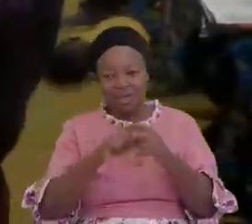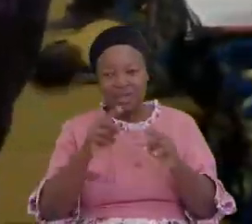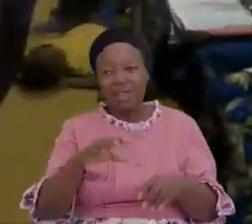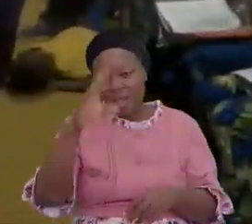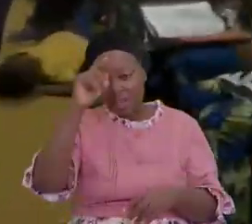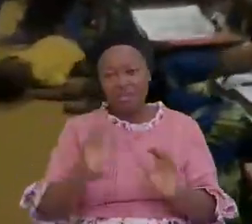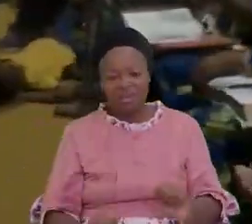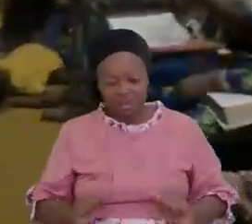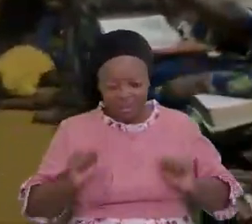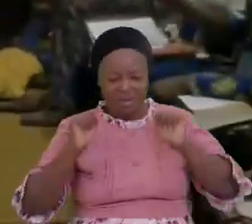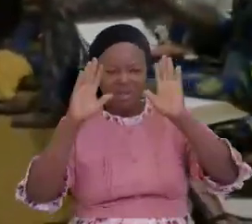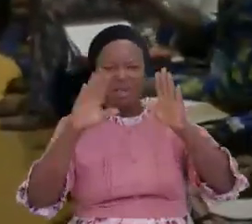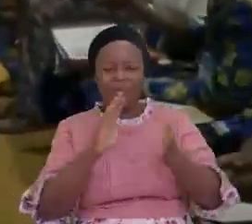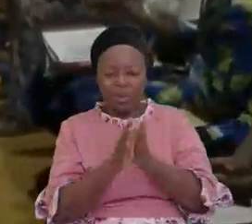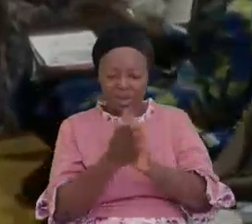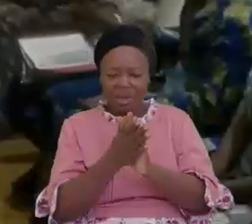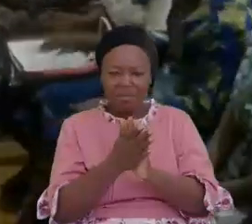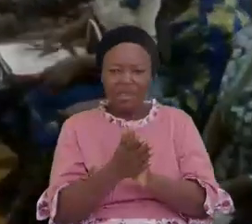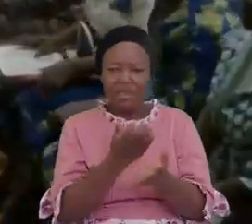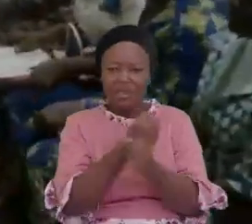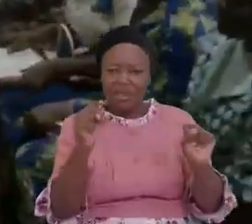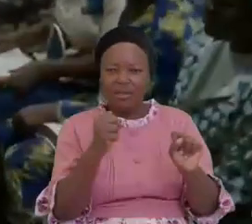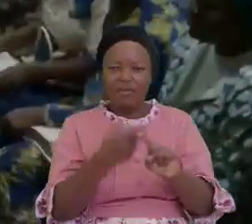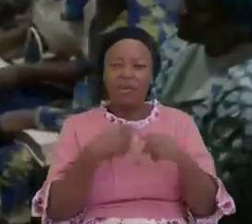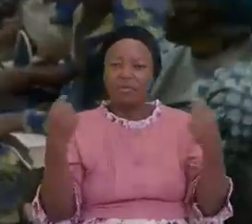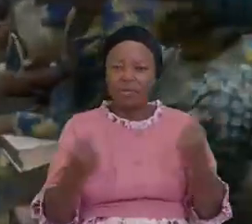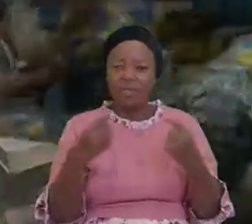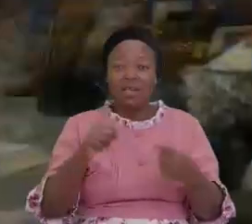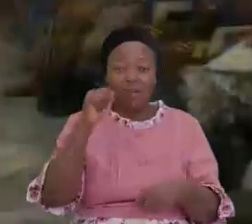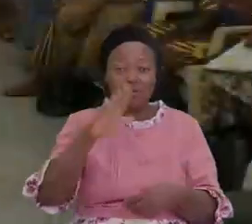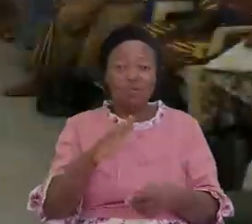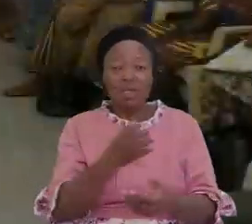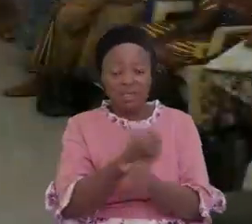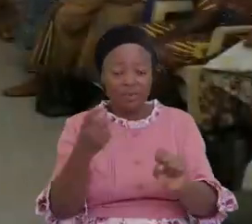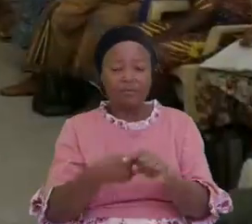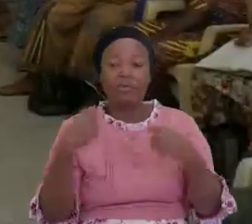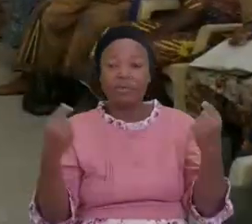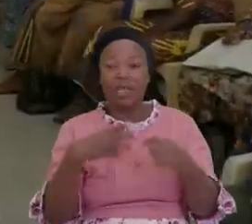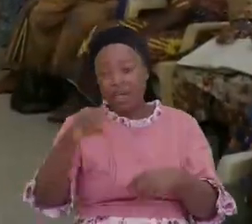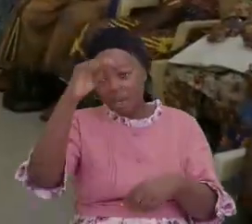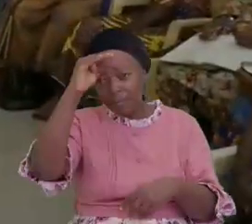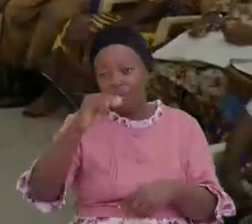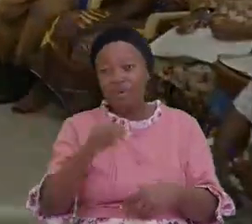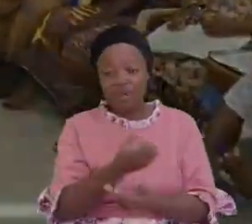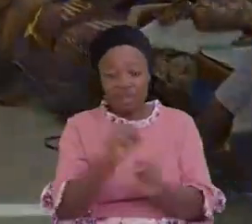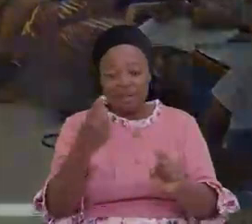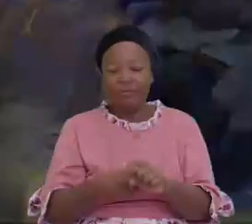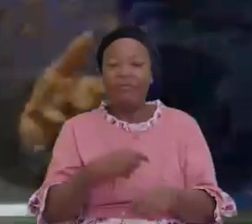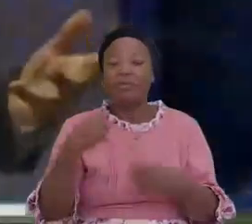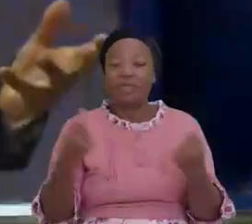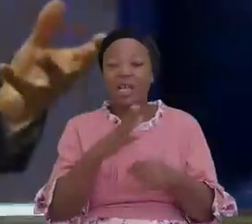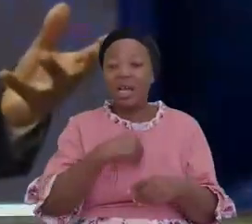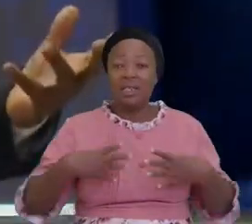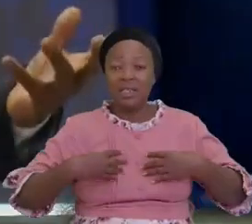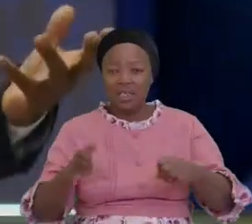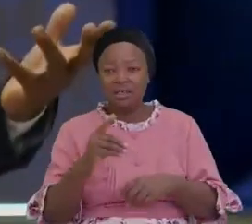was born again. The woman born again. The boy born again and healed.